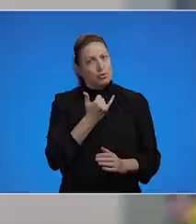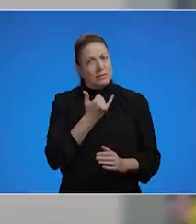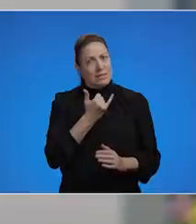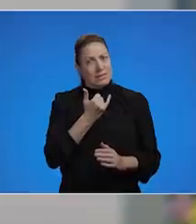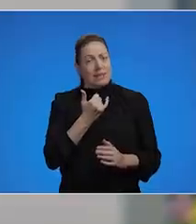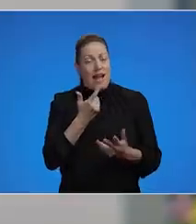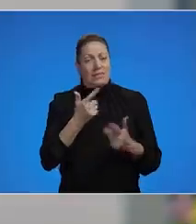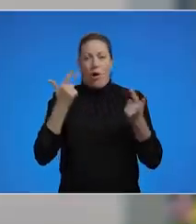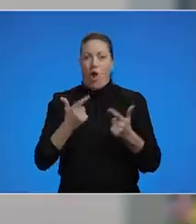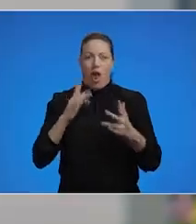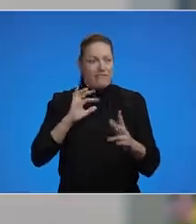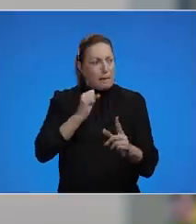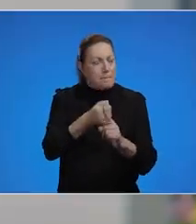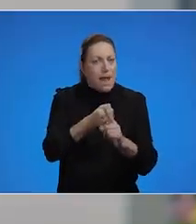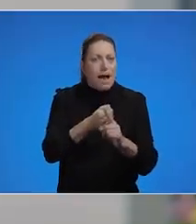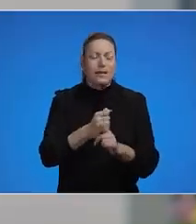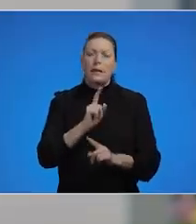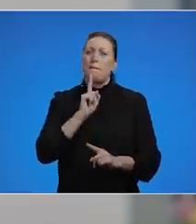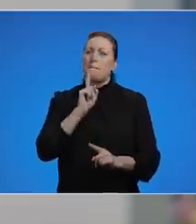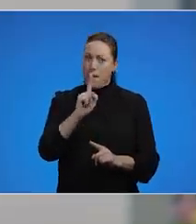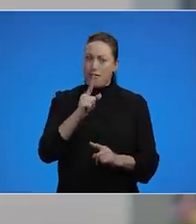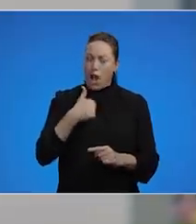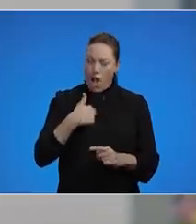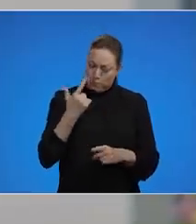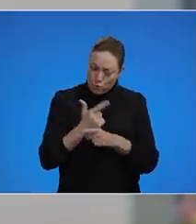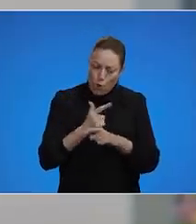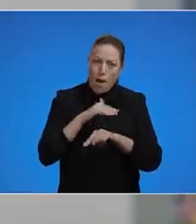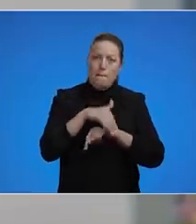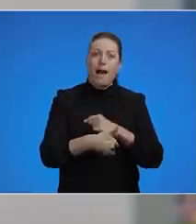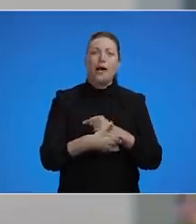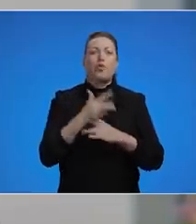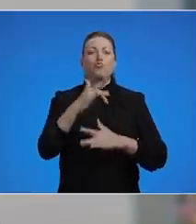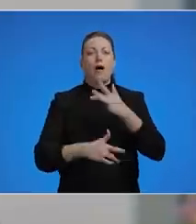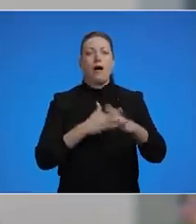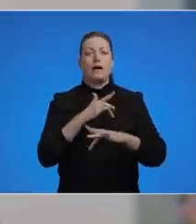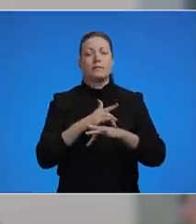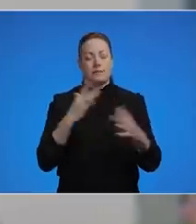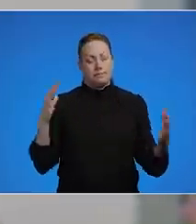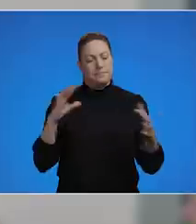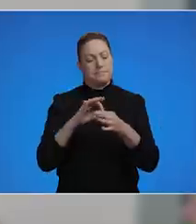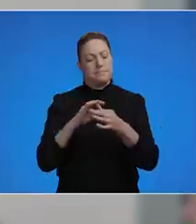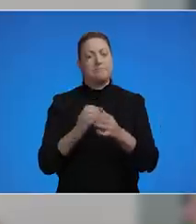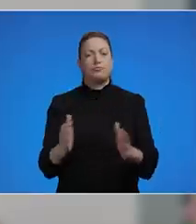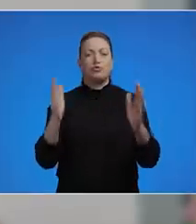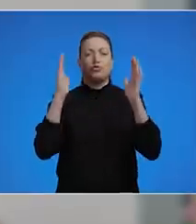implications, but I am saying it applies to Christ and its church.